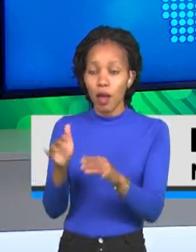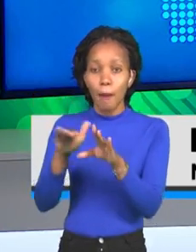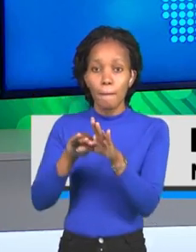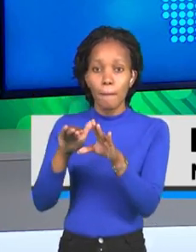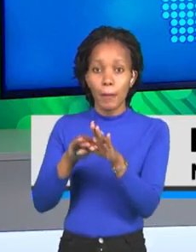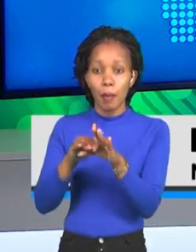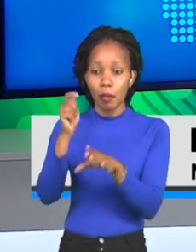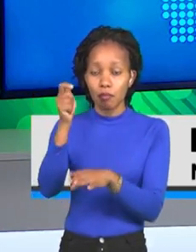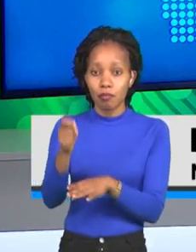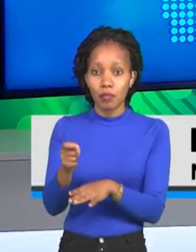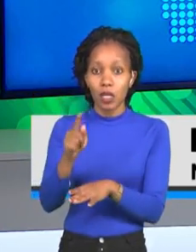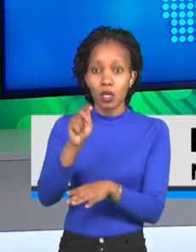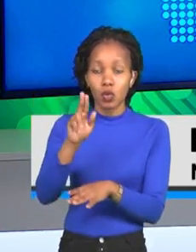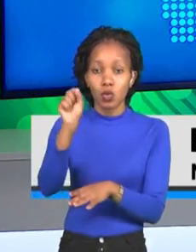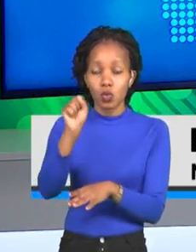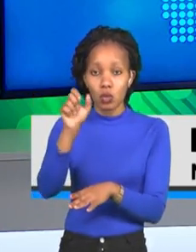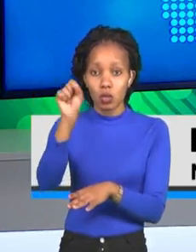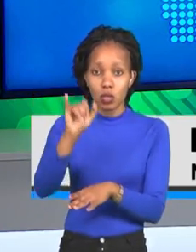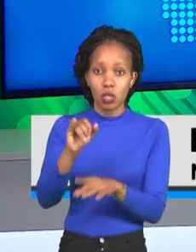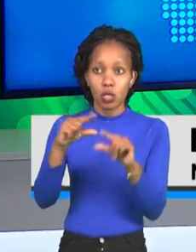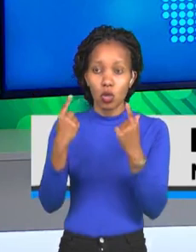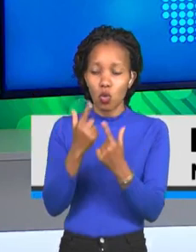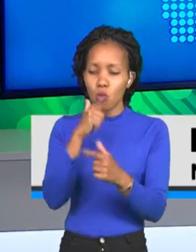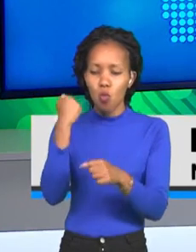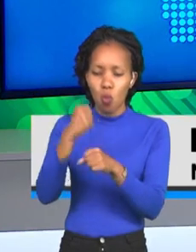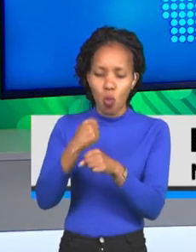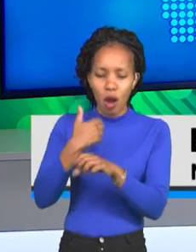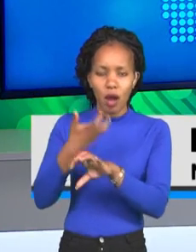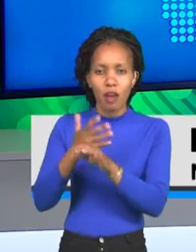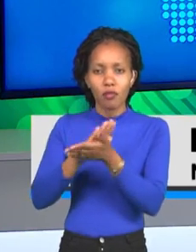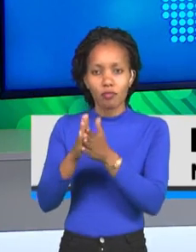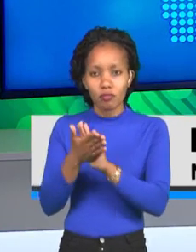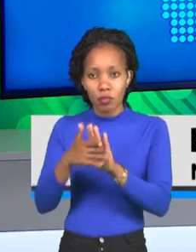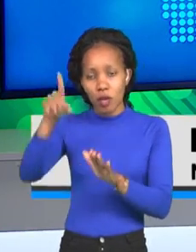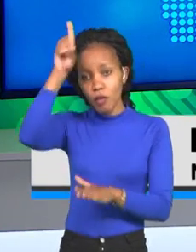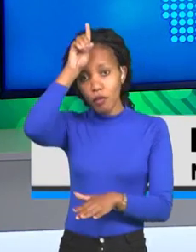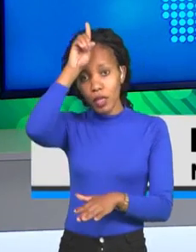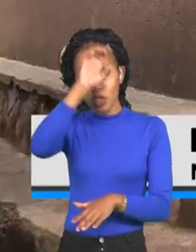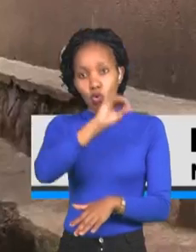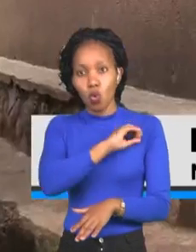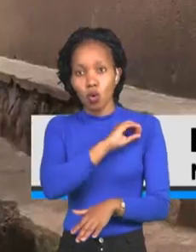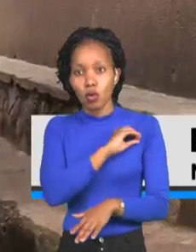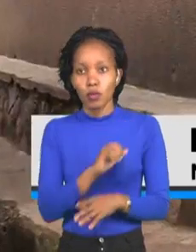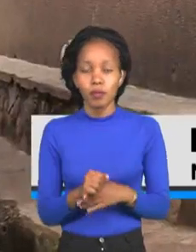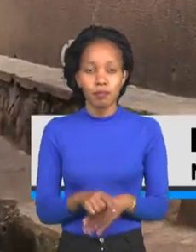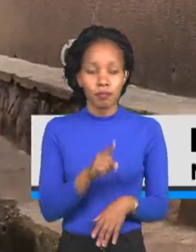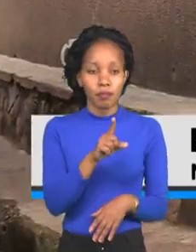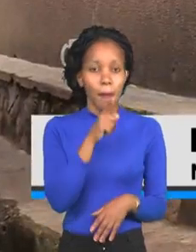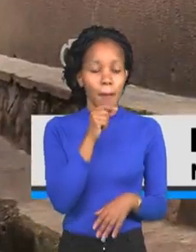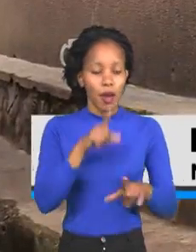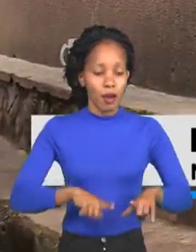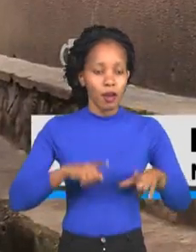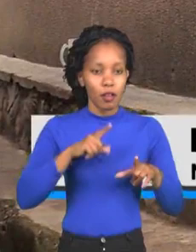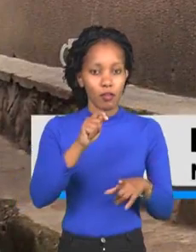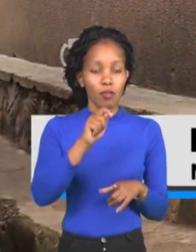the persecuted Tutsi minority who has worked tirelessly for reconciliation in his village. Tomar lives in Mutete,